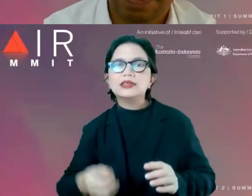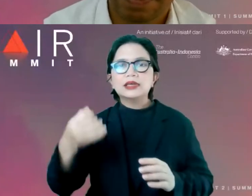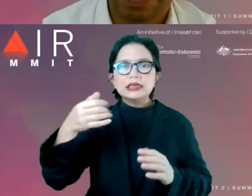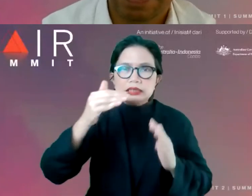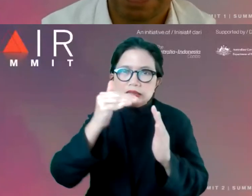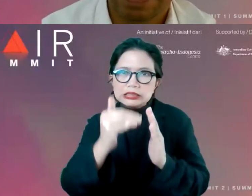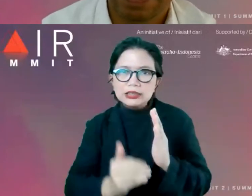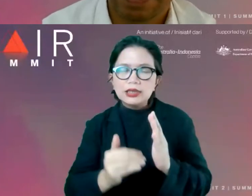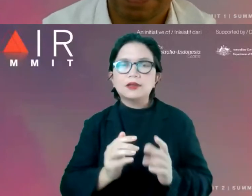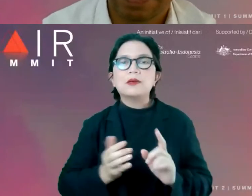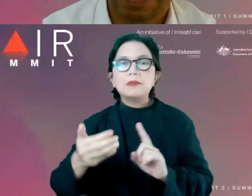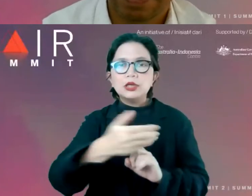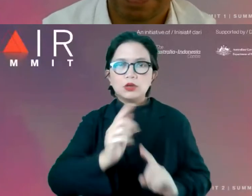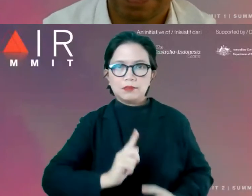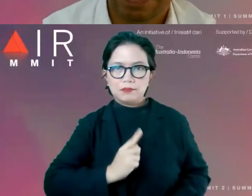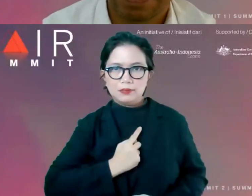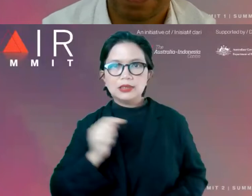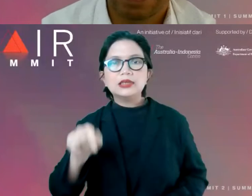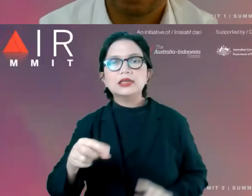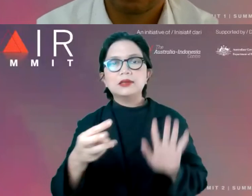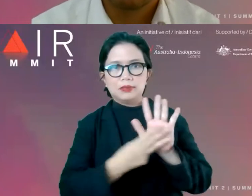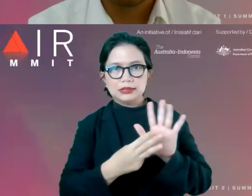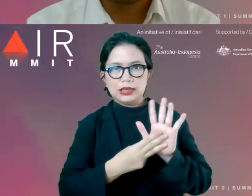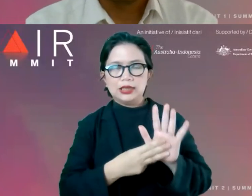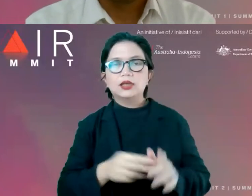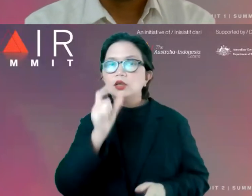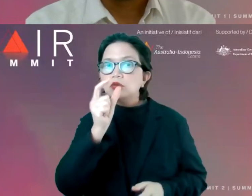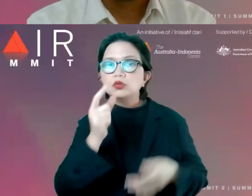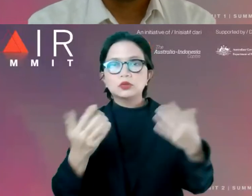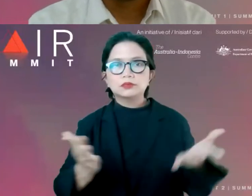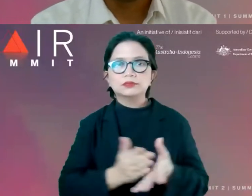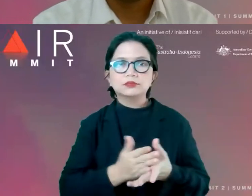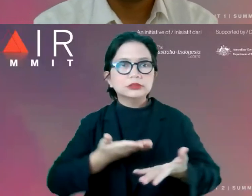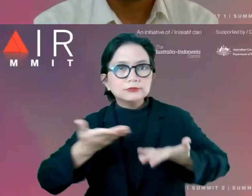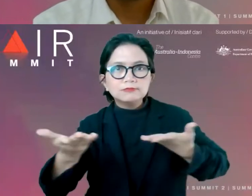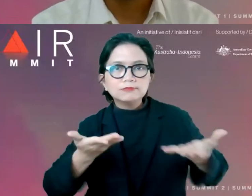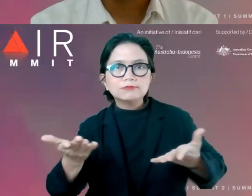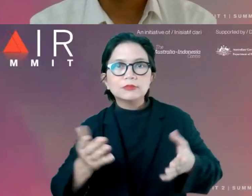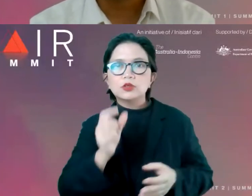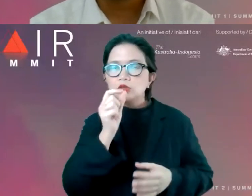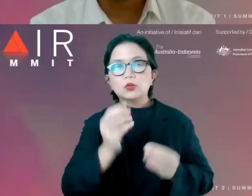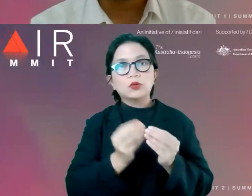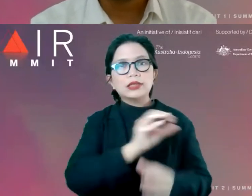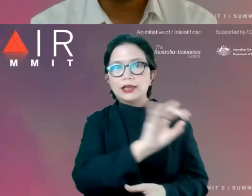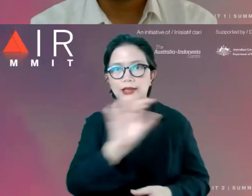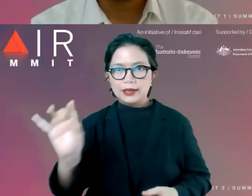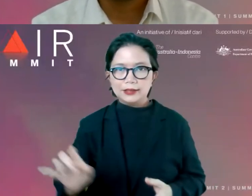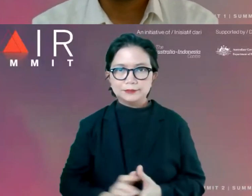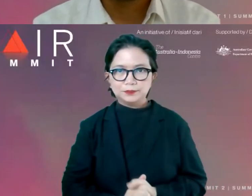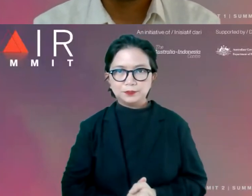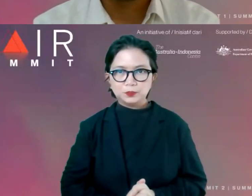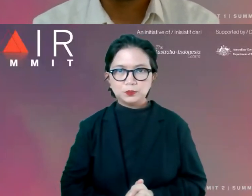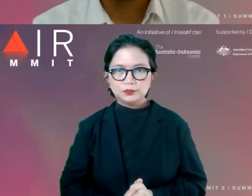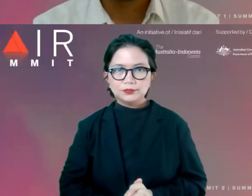it moderates your likelihood of doing the other things that you've got to do. But it's also the complexity of the context. And we keep coming back